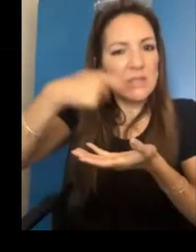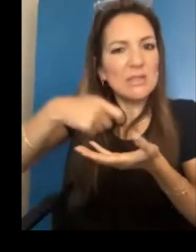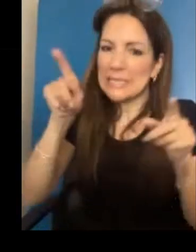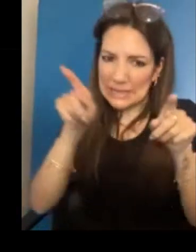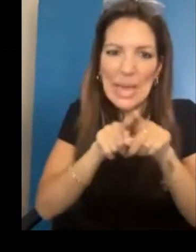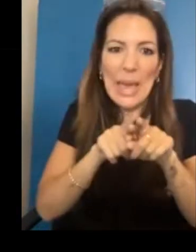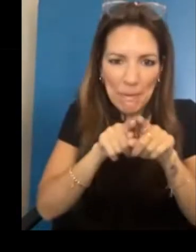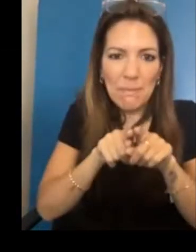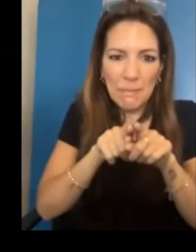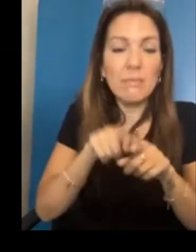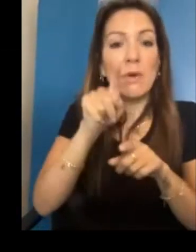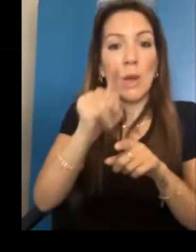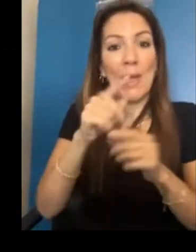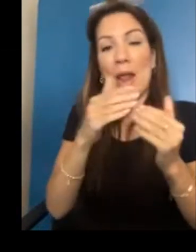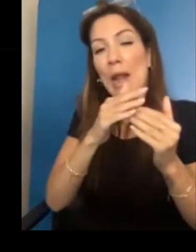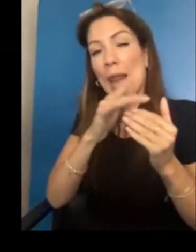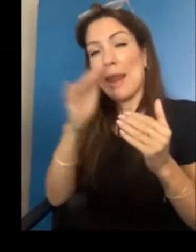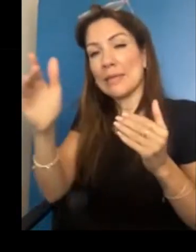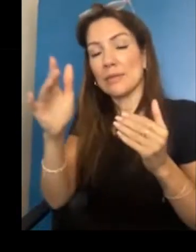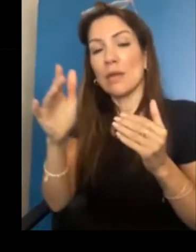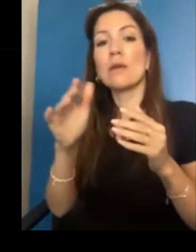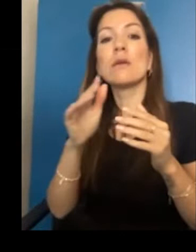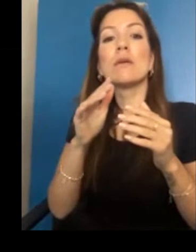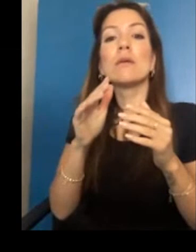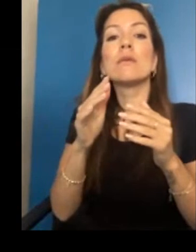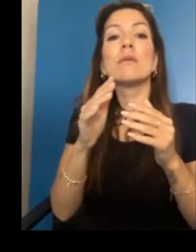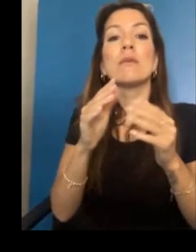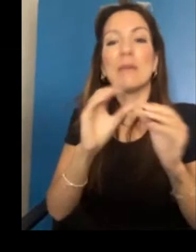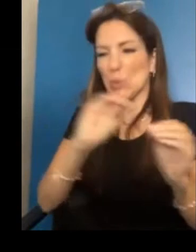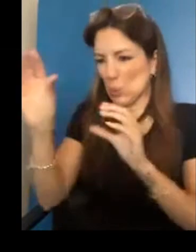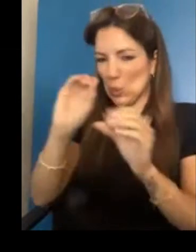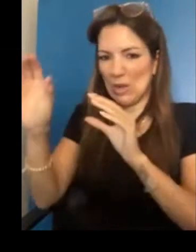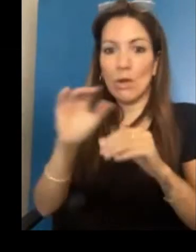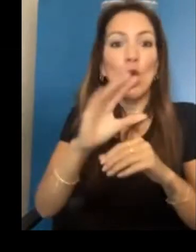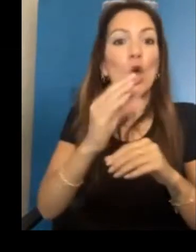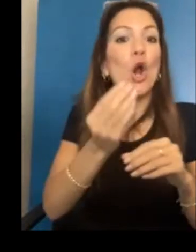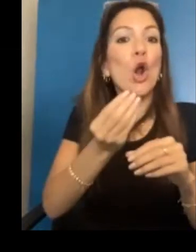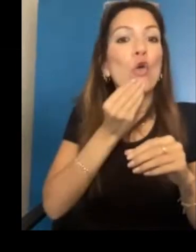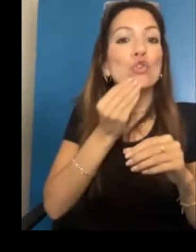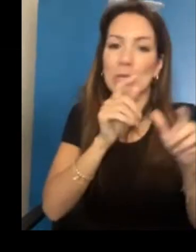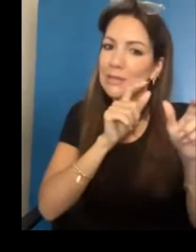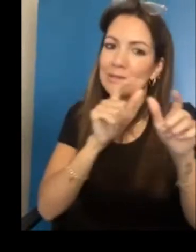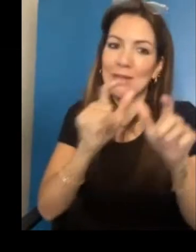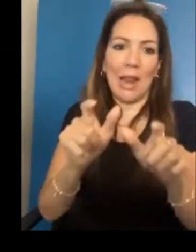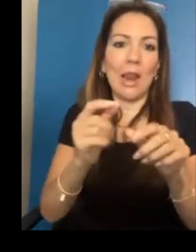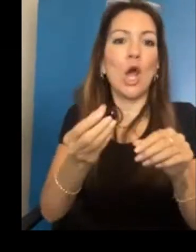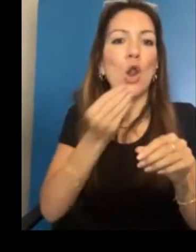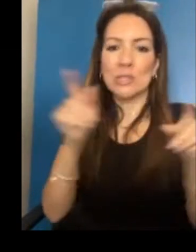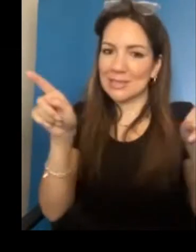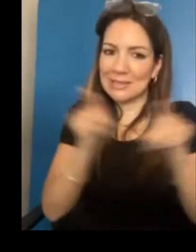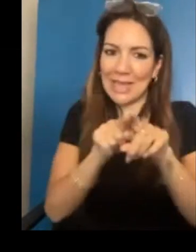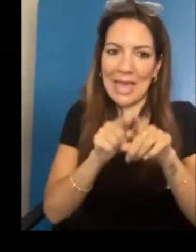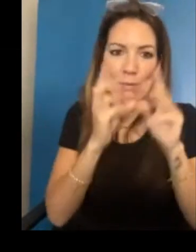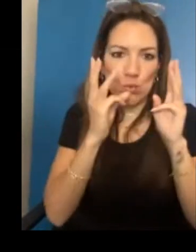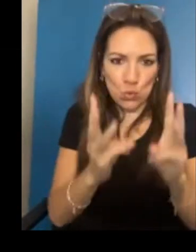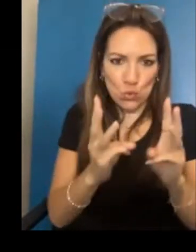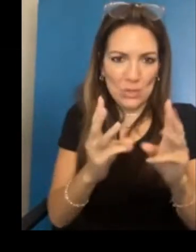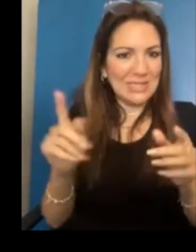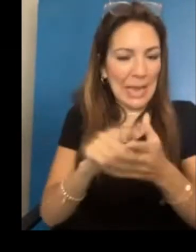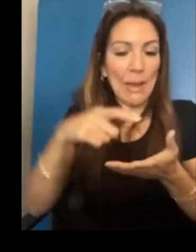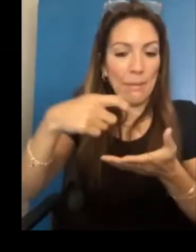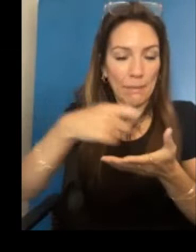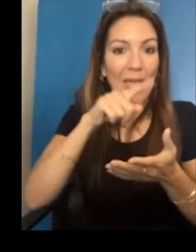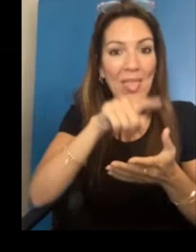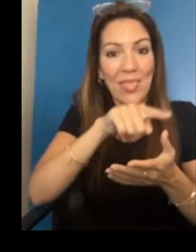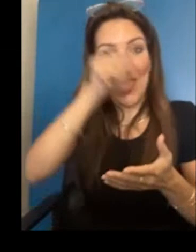on the ward. They will have lunch on their existing ward, and then they will move in the afternoon, and then they will have the afternoon then